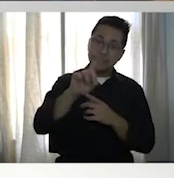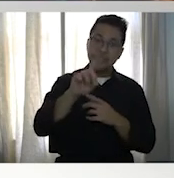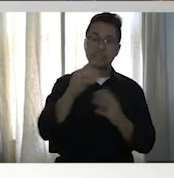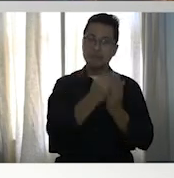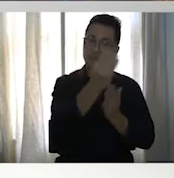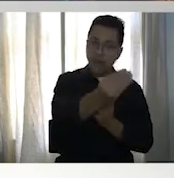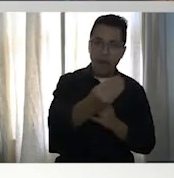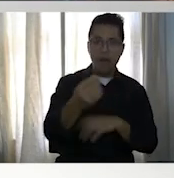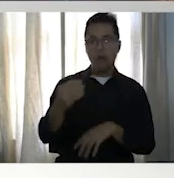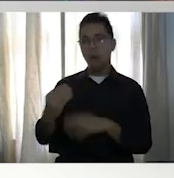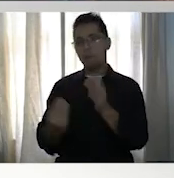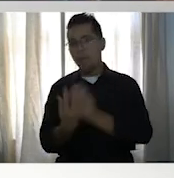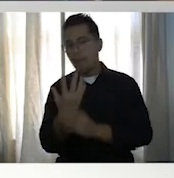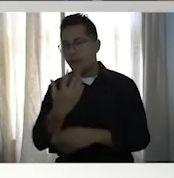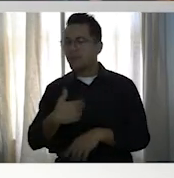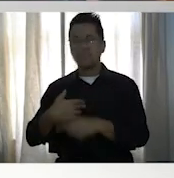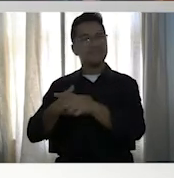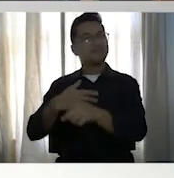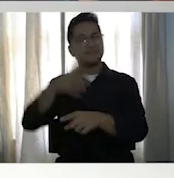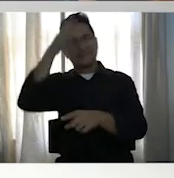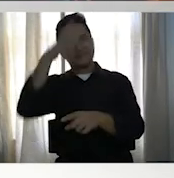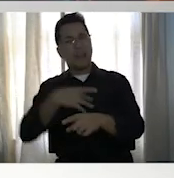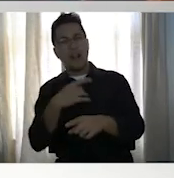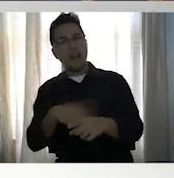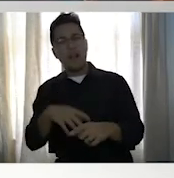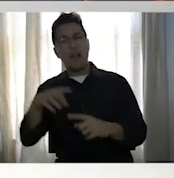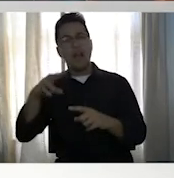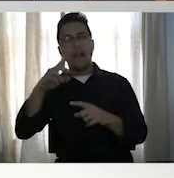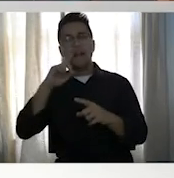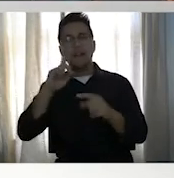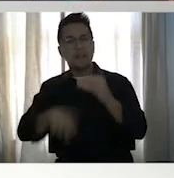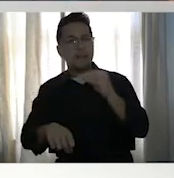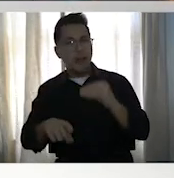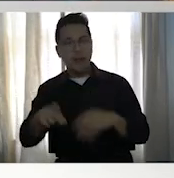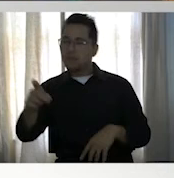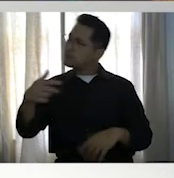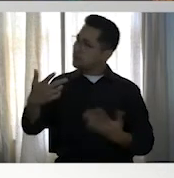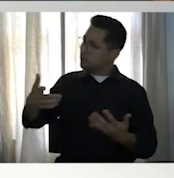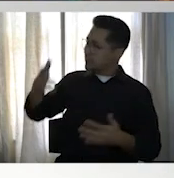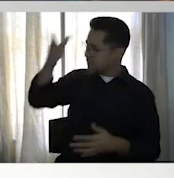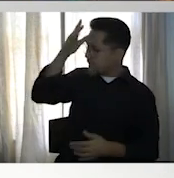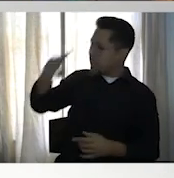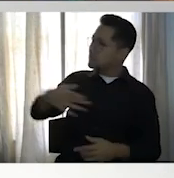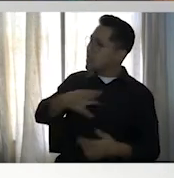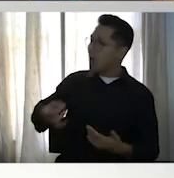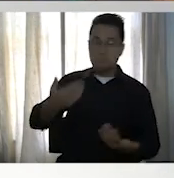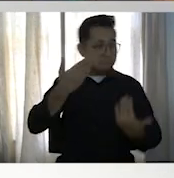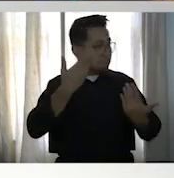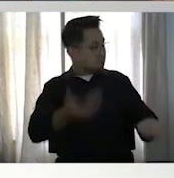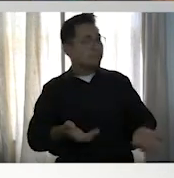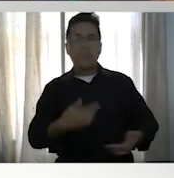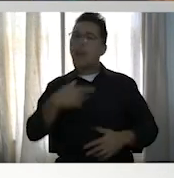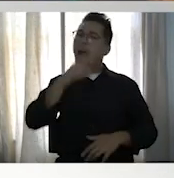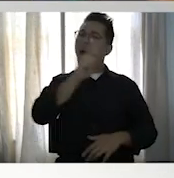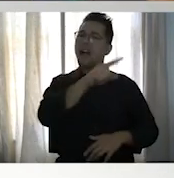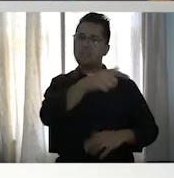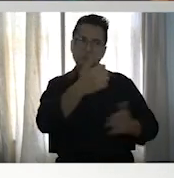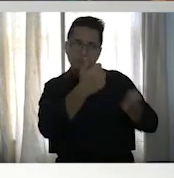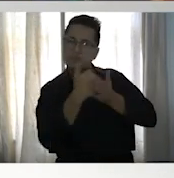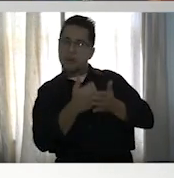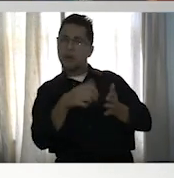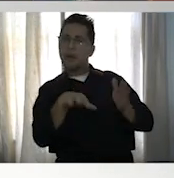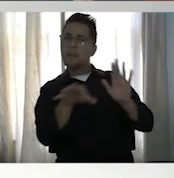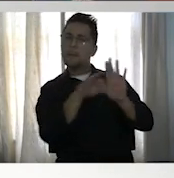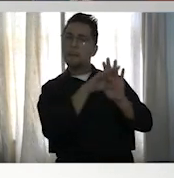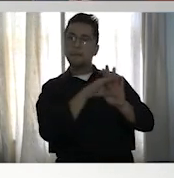or buying a plant. Well, Dad doesn't like tomatoes, so we're not going to do tomatoes. Well, what does Dad like? I don't know. Asking your child to help pick out and